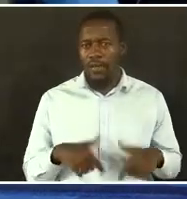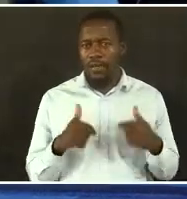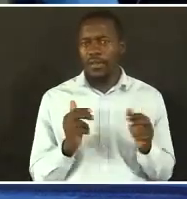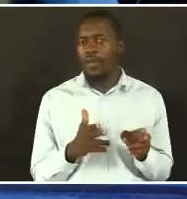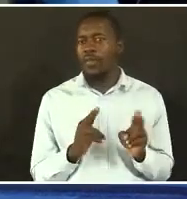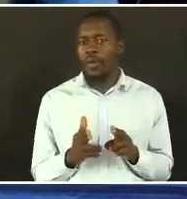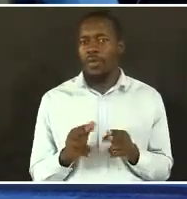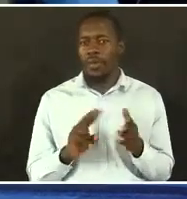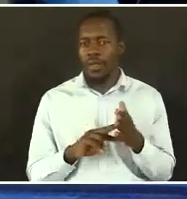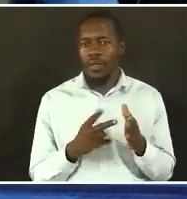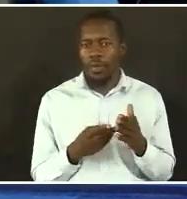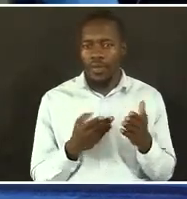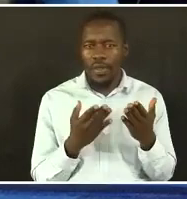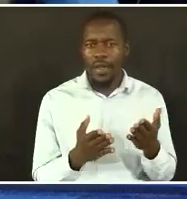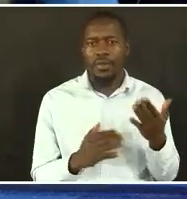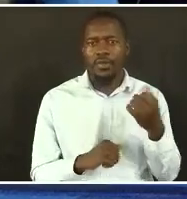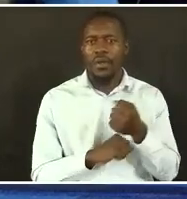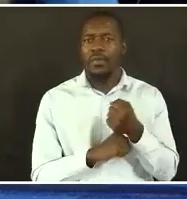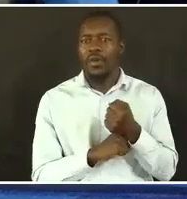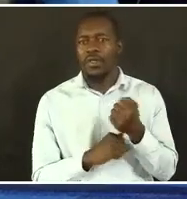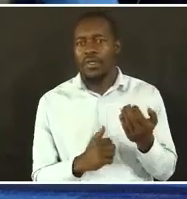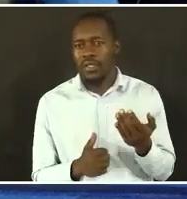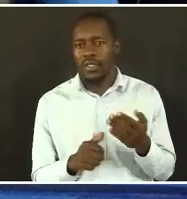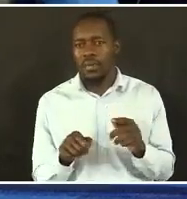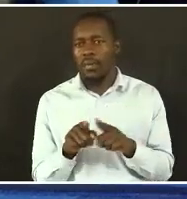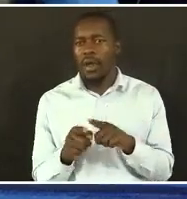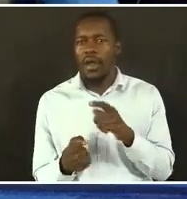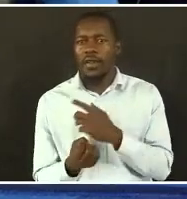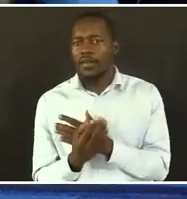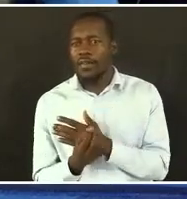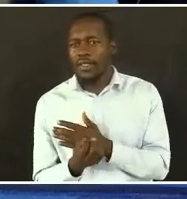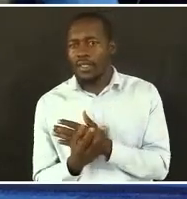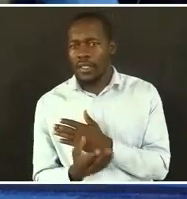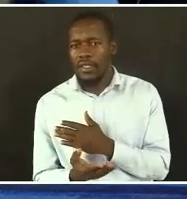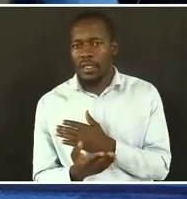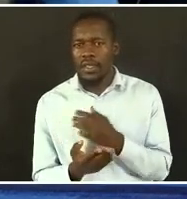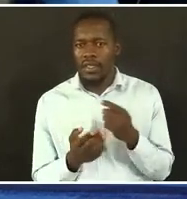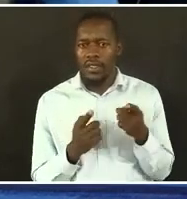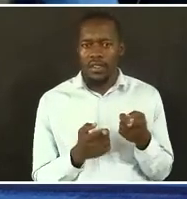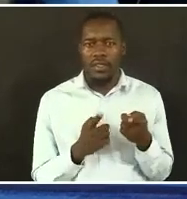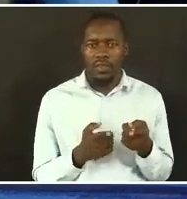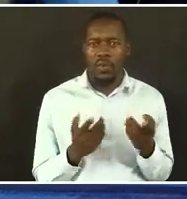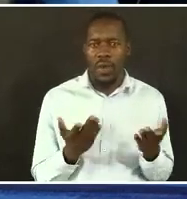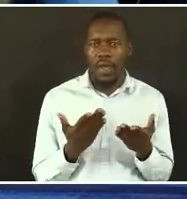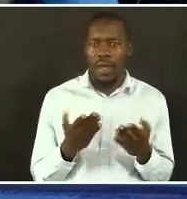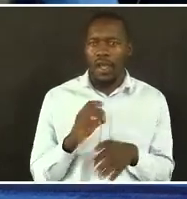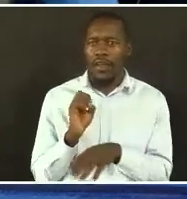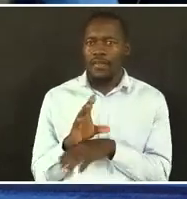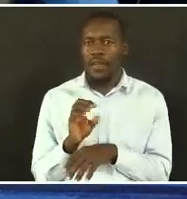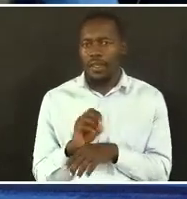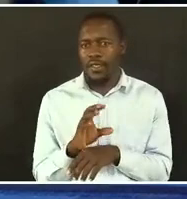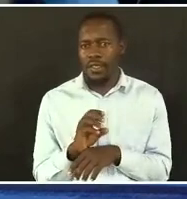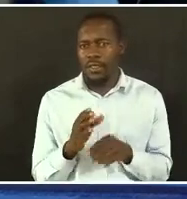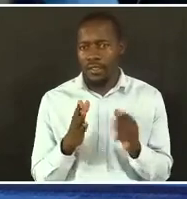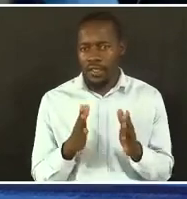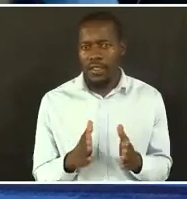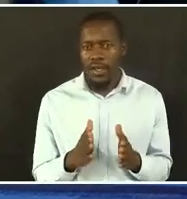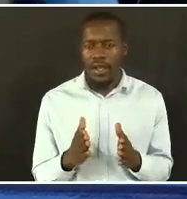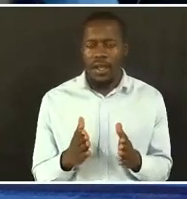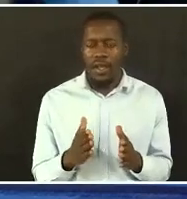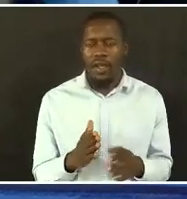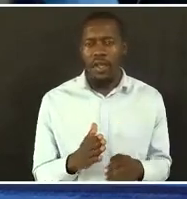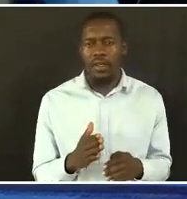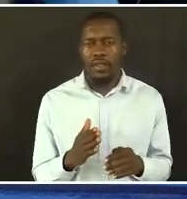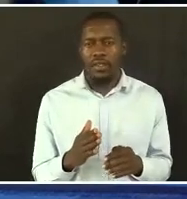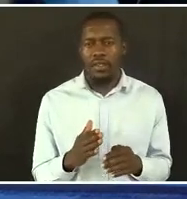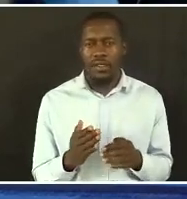them. We are talking about advisor, and this is where counseling also comes in. So it is